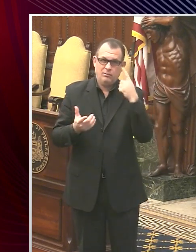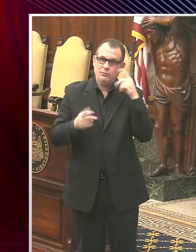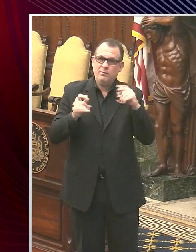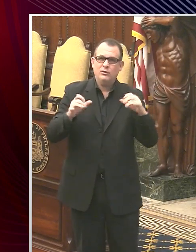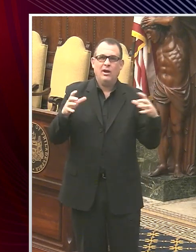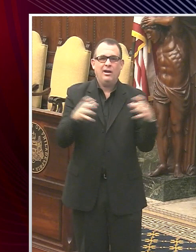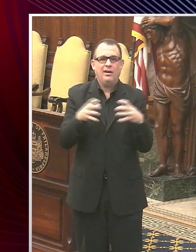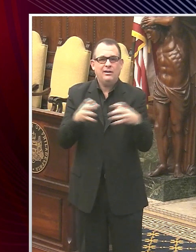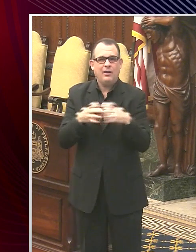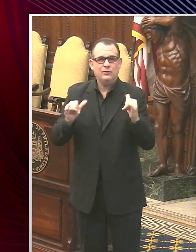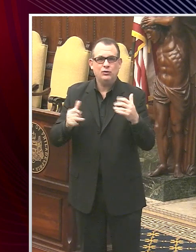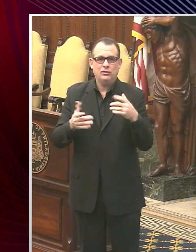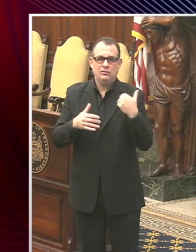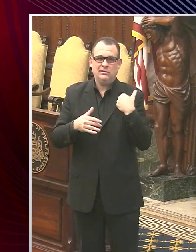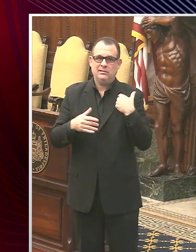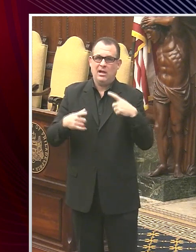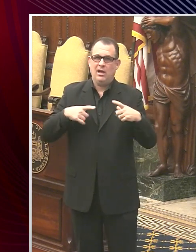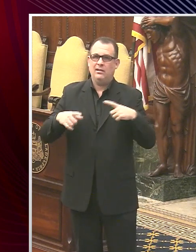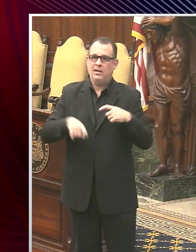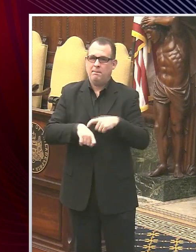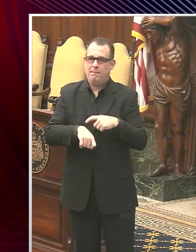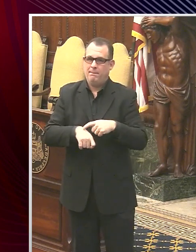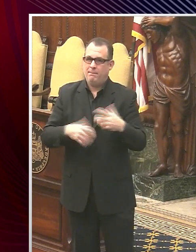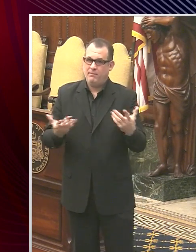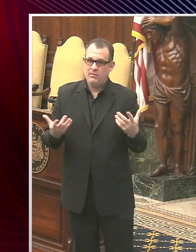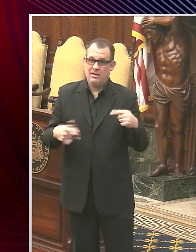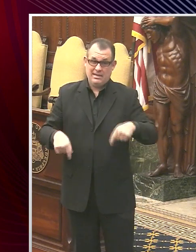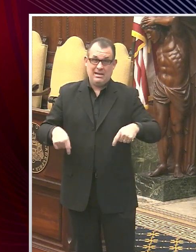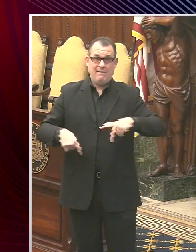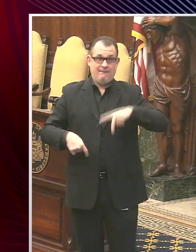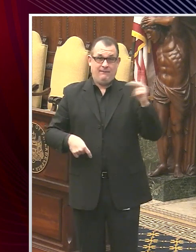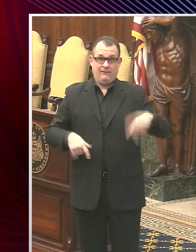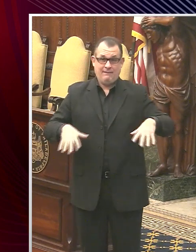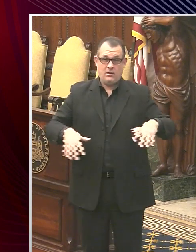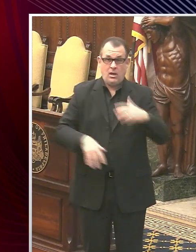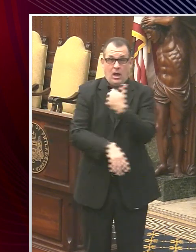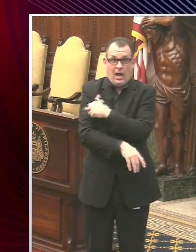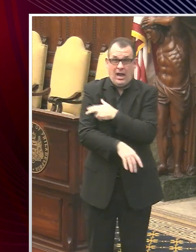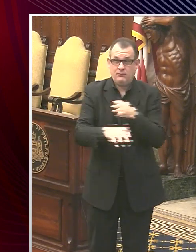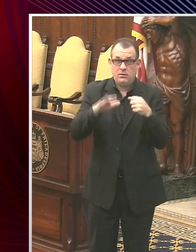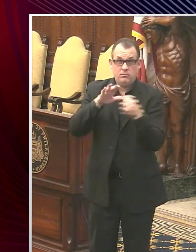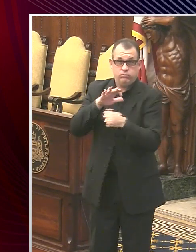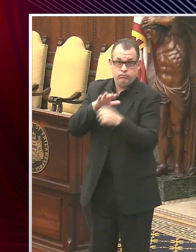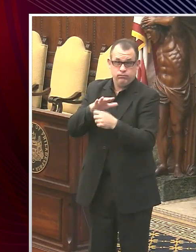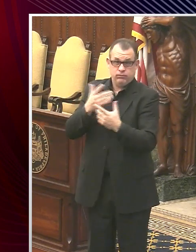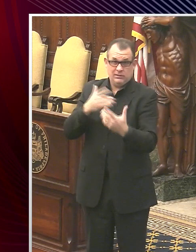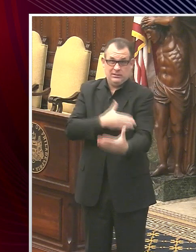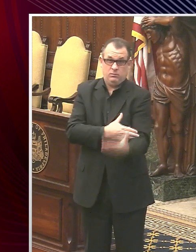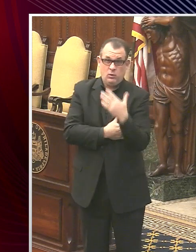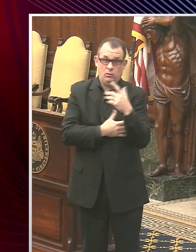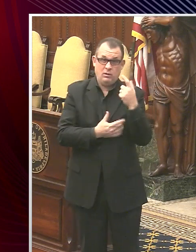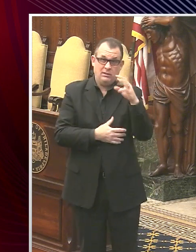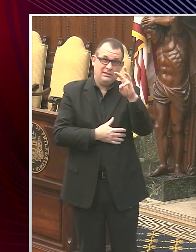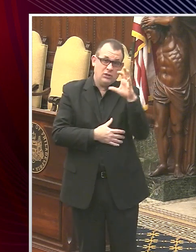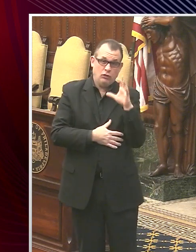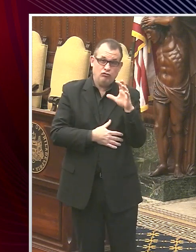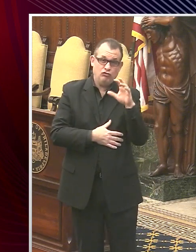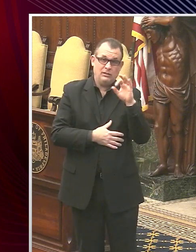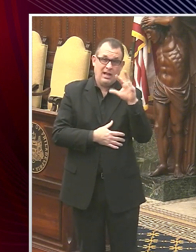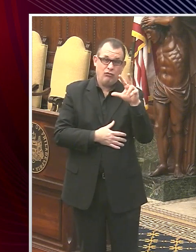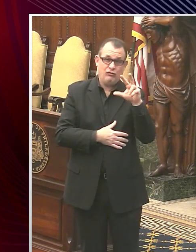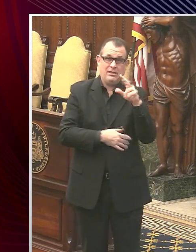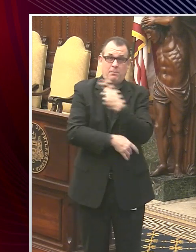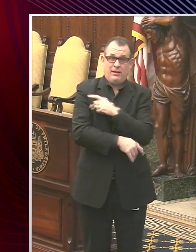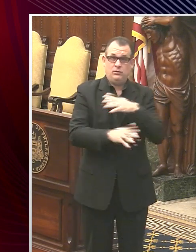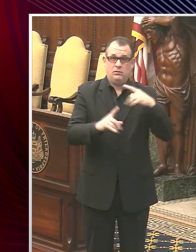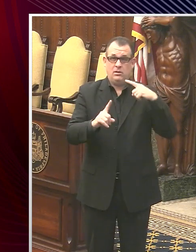Christmas. Now, back here in Philadelphia, where are we with hospitalized patients? This morning, we had 693 patients with COVID hospitalized